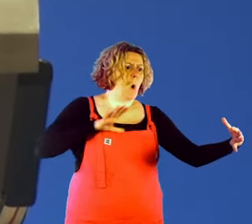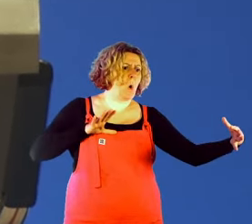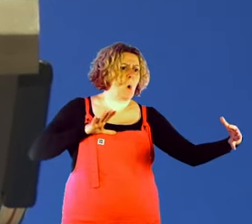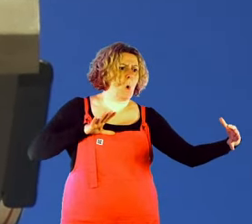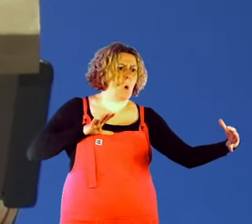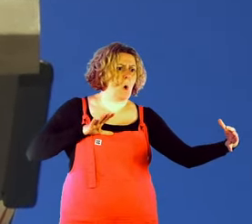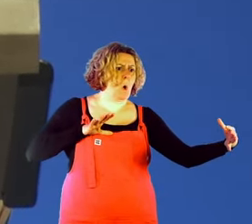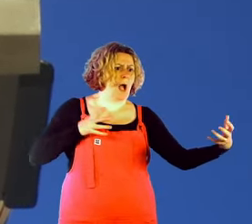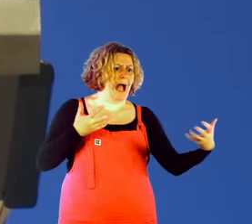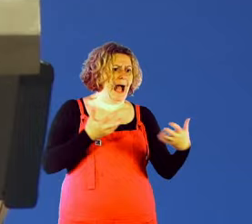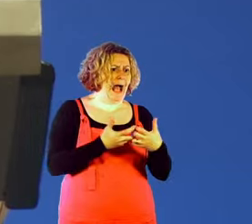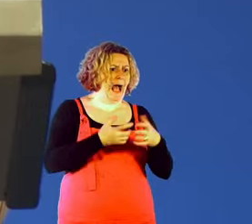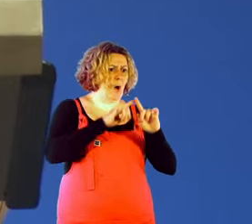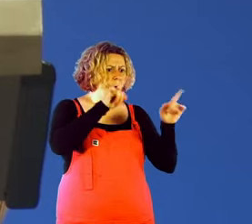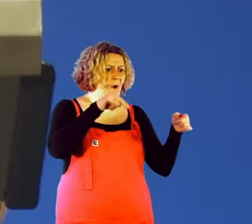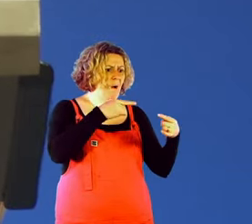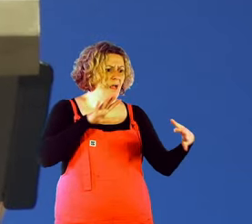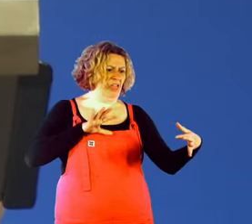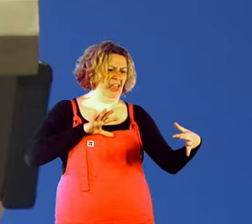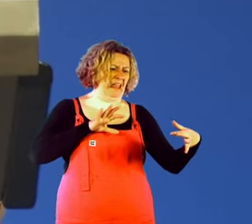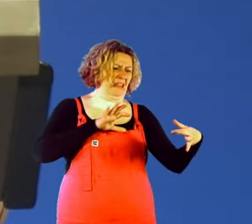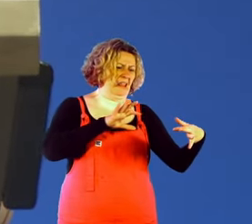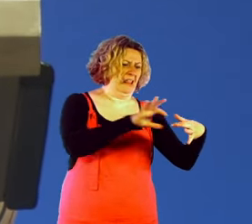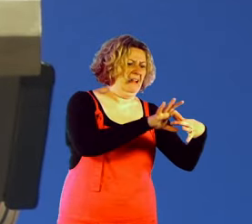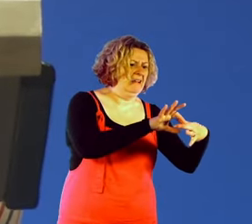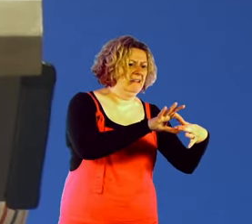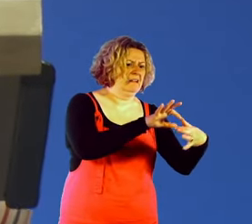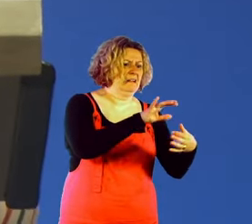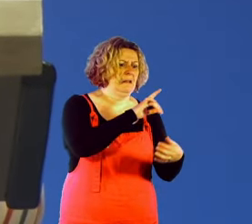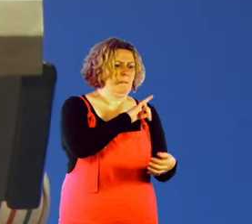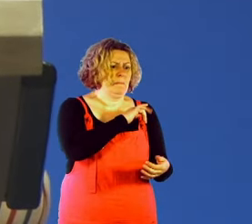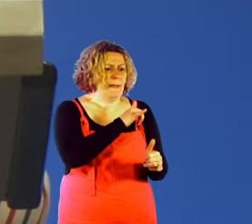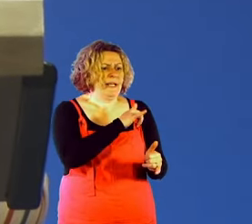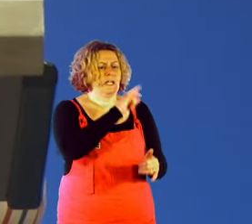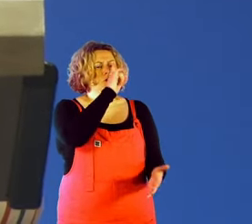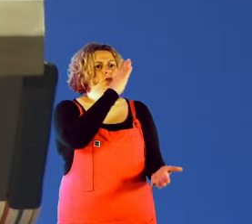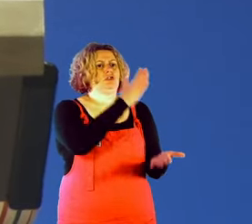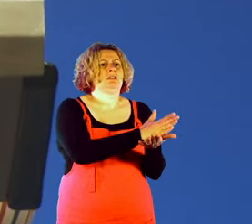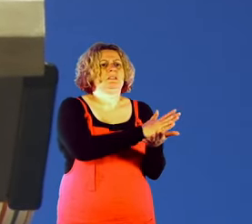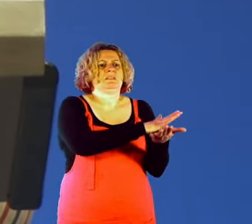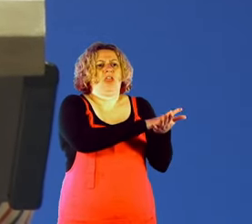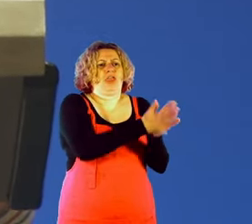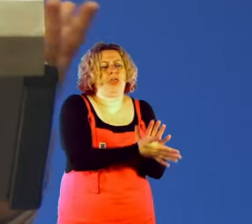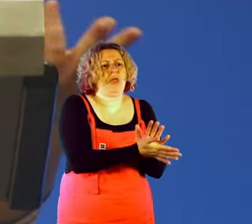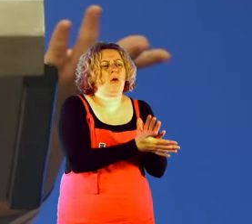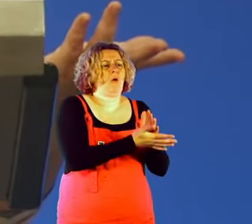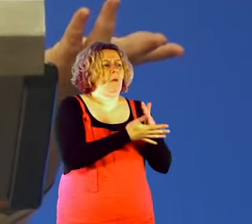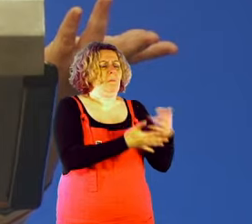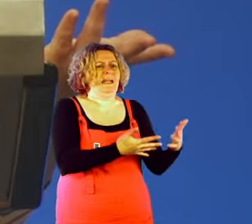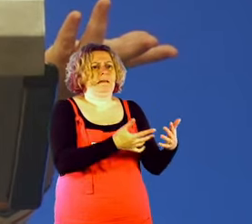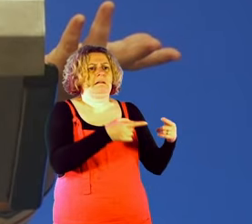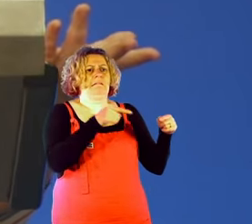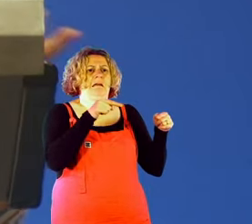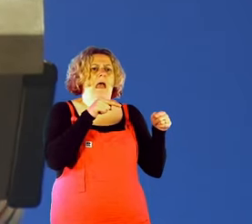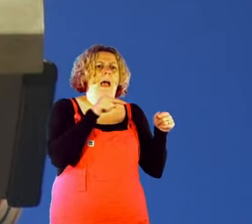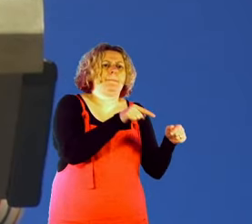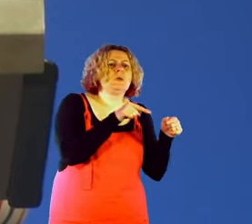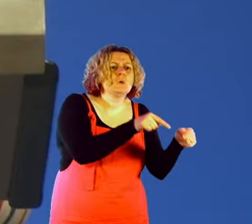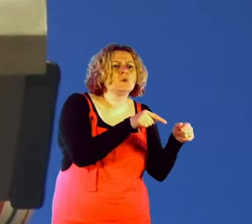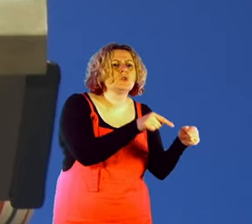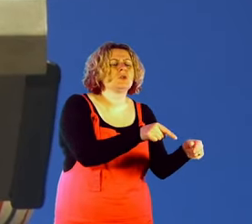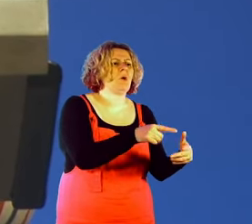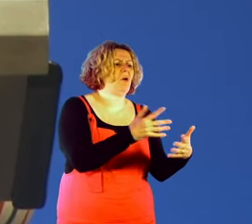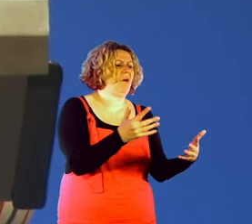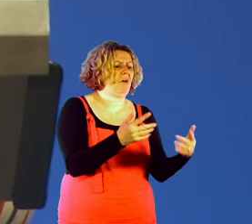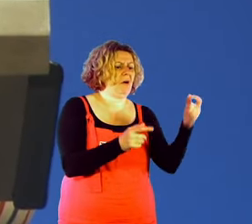When trust has been destroyed, when there has been abuse, when there is simply no desire to patch